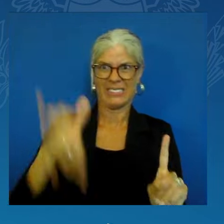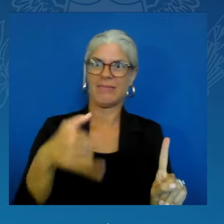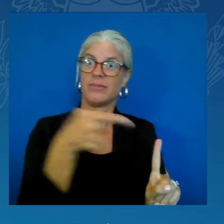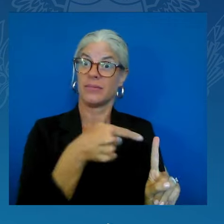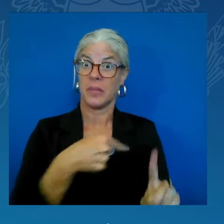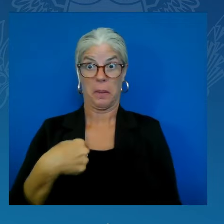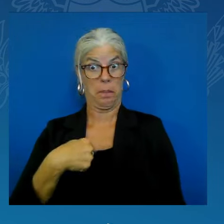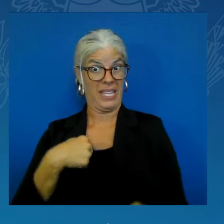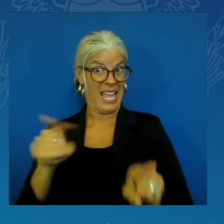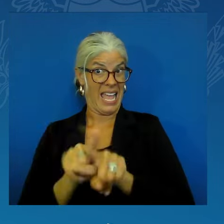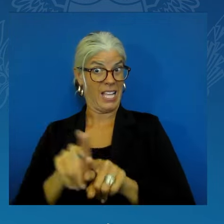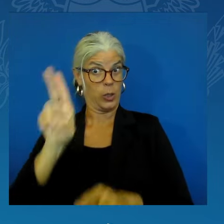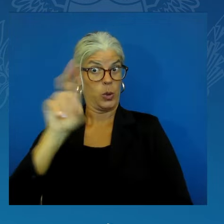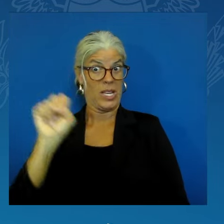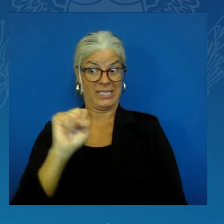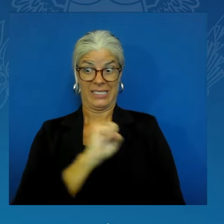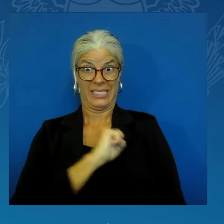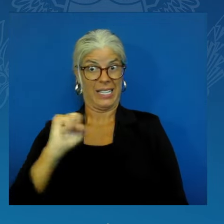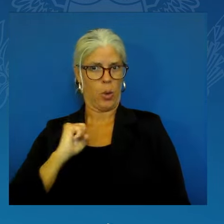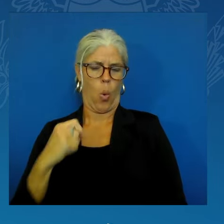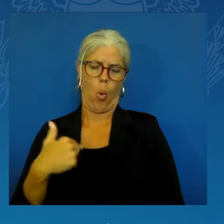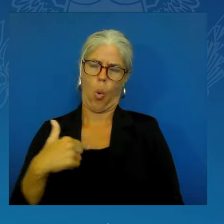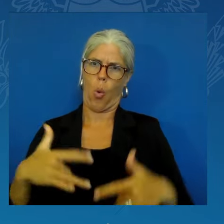president with the